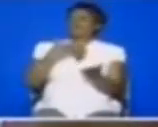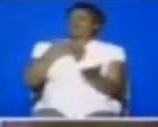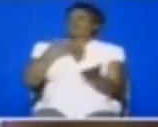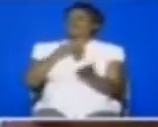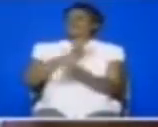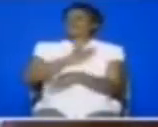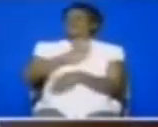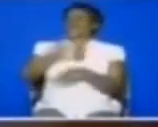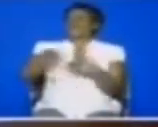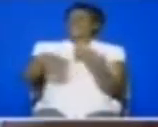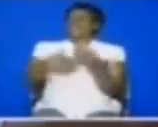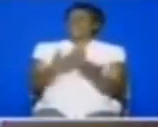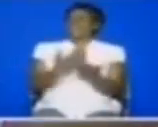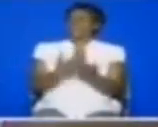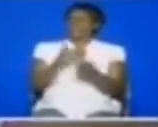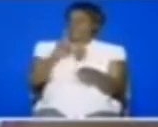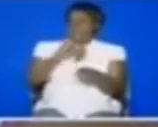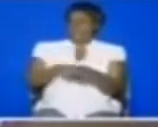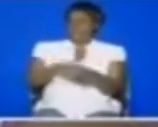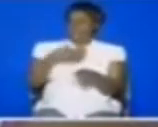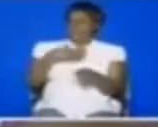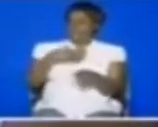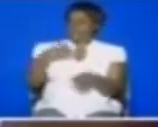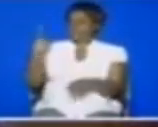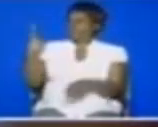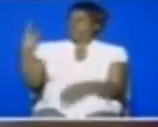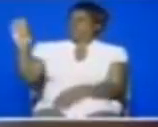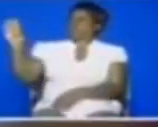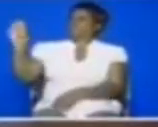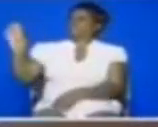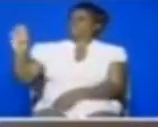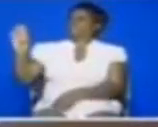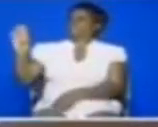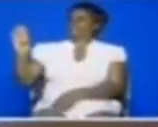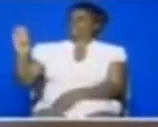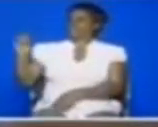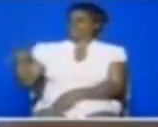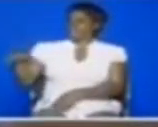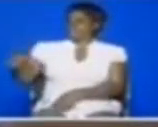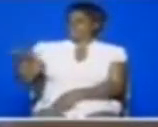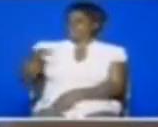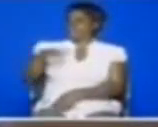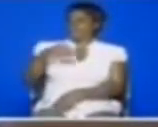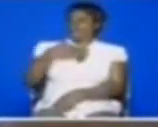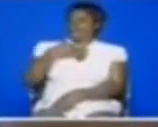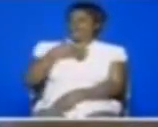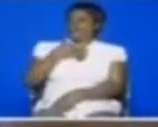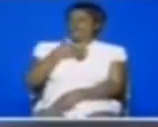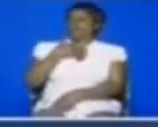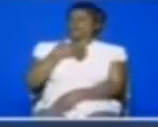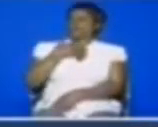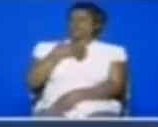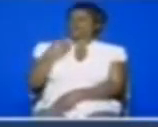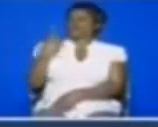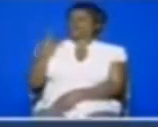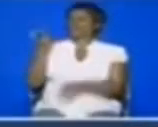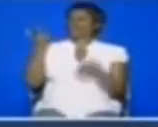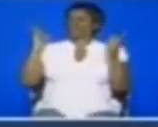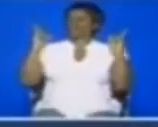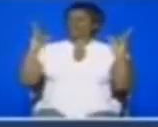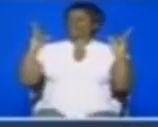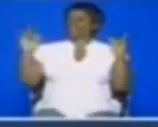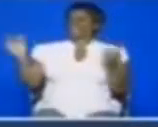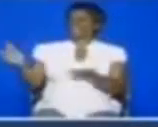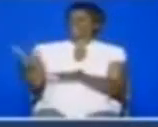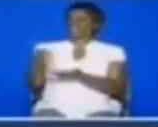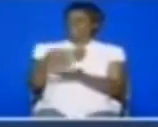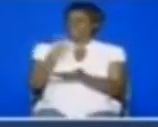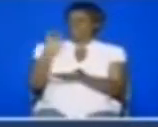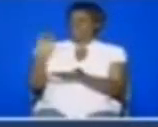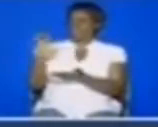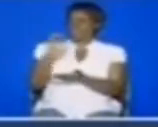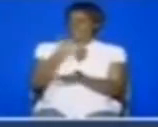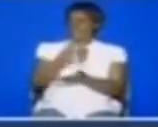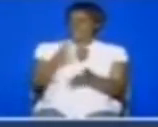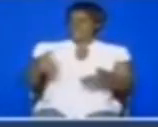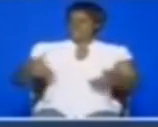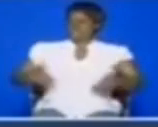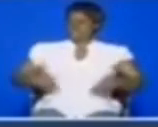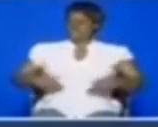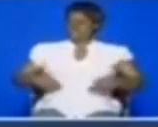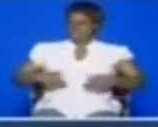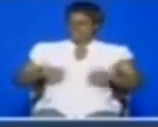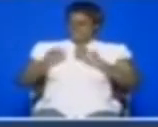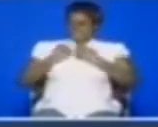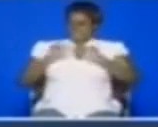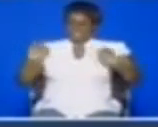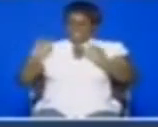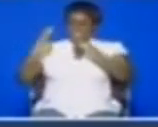want once we have ₱1 billion, in every ward I want 2 garbage collection trucks. By the youth,